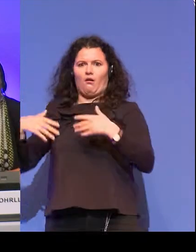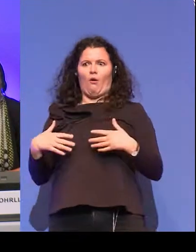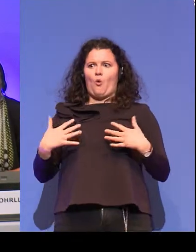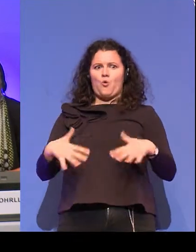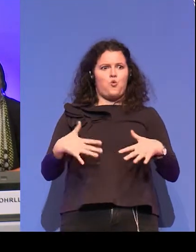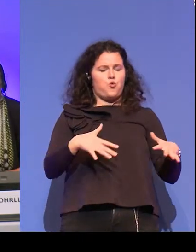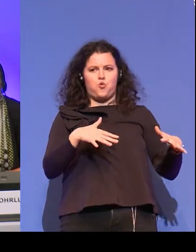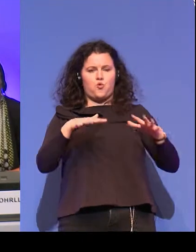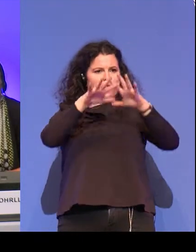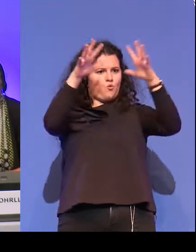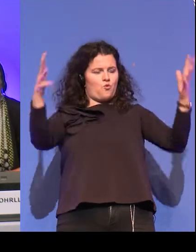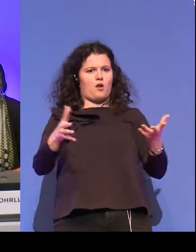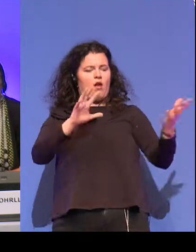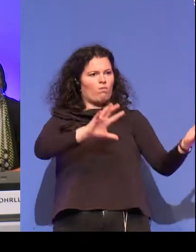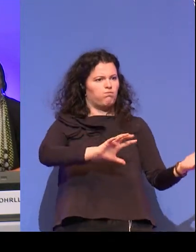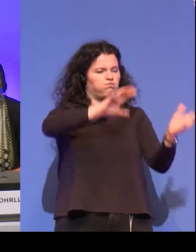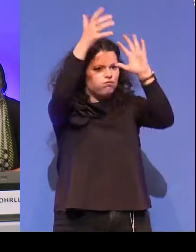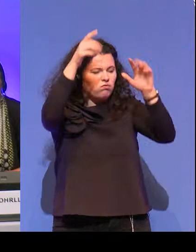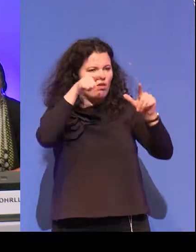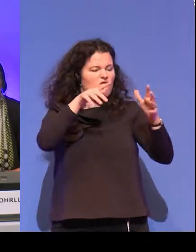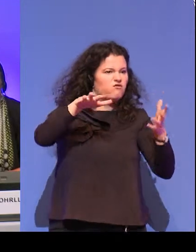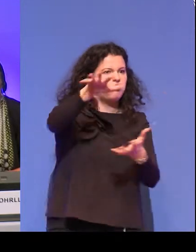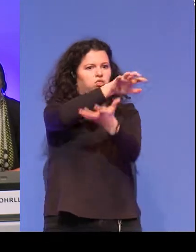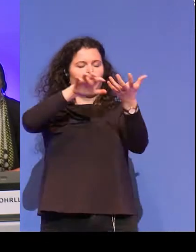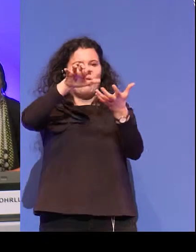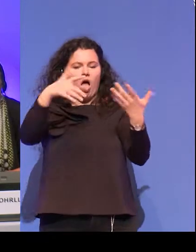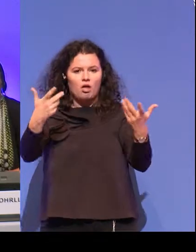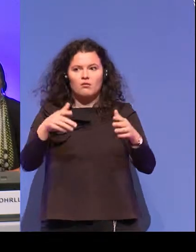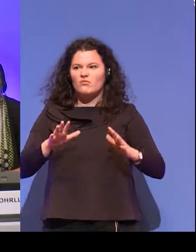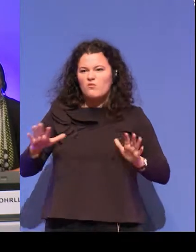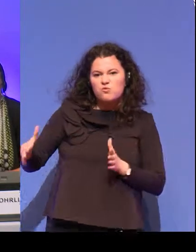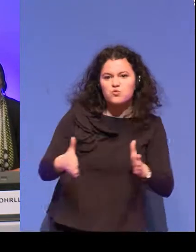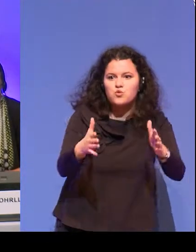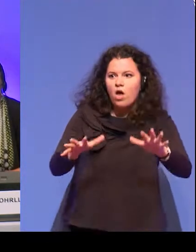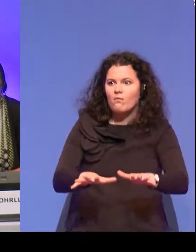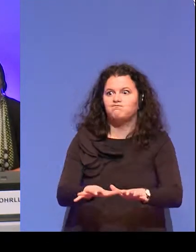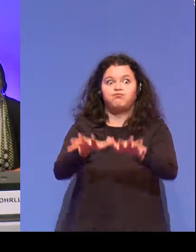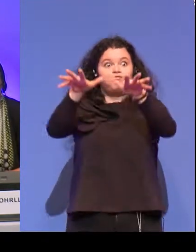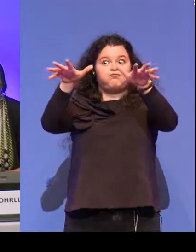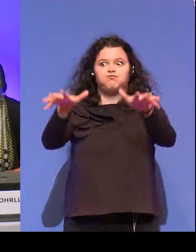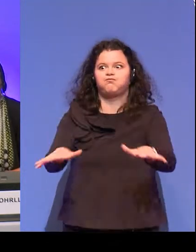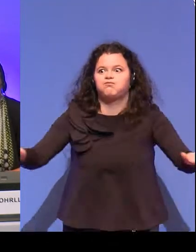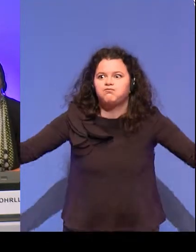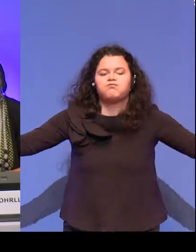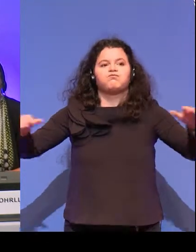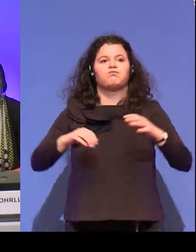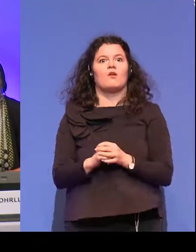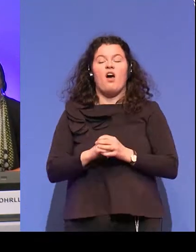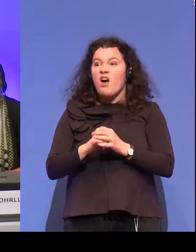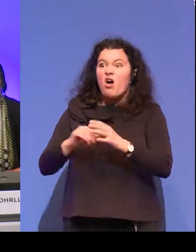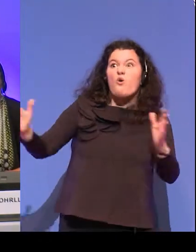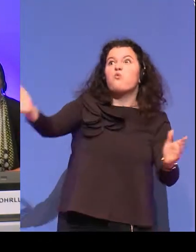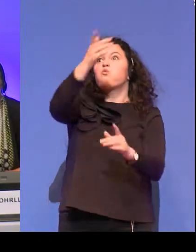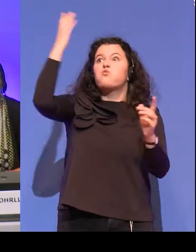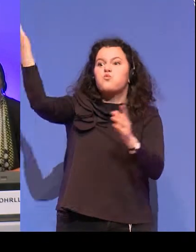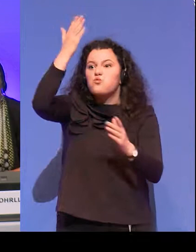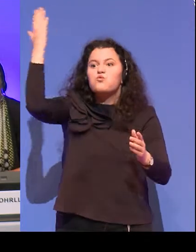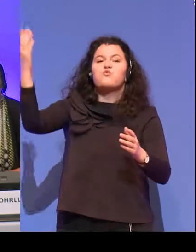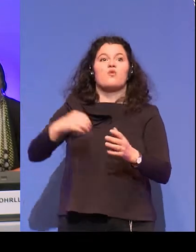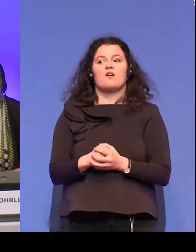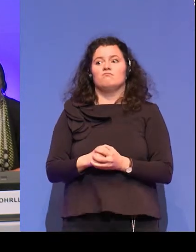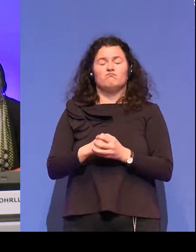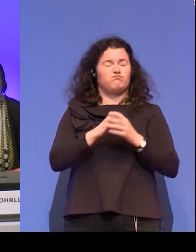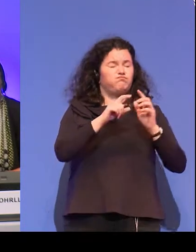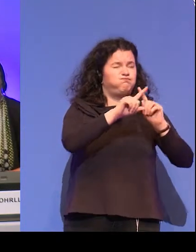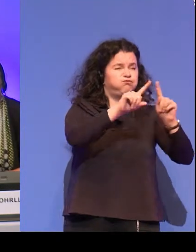disasters, flooding, drought, more intense tropical storms, and the